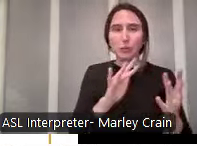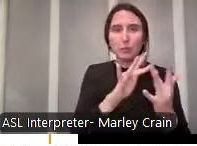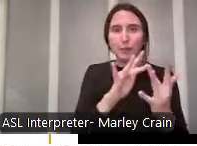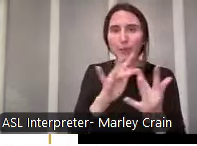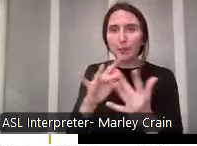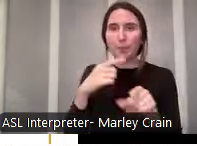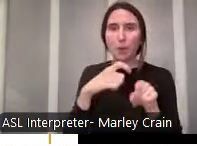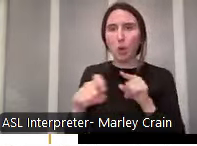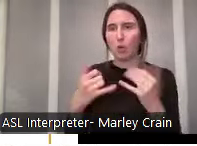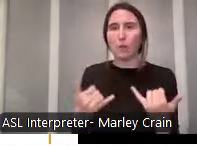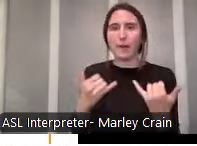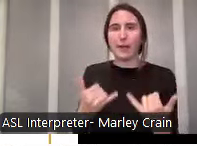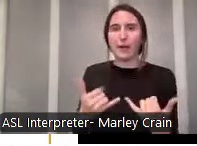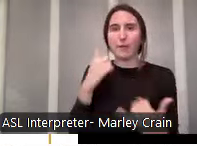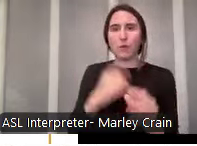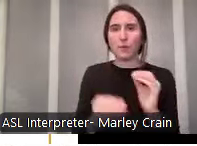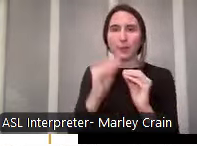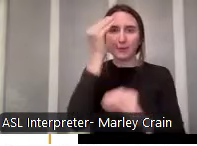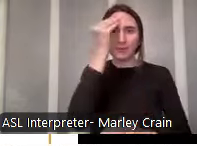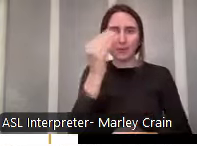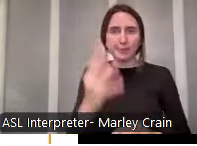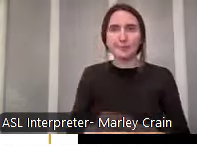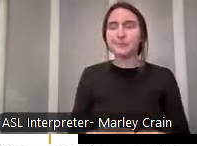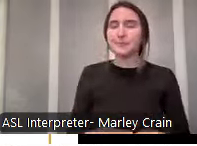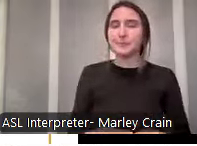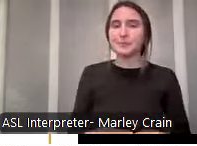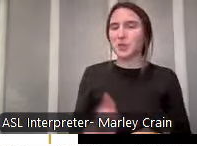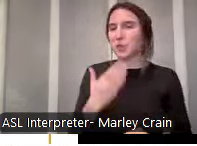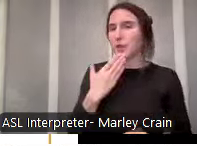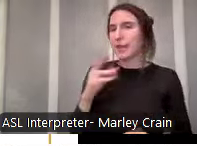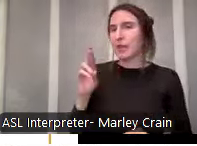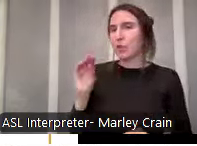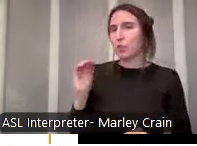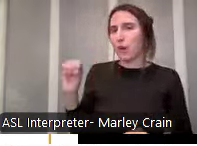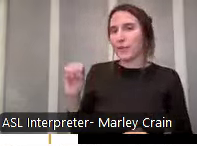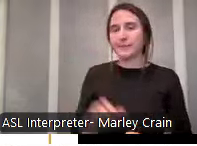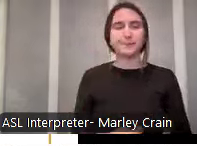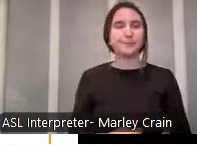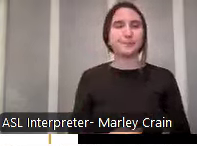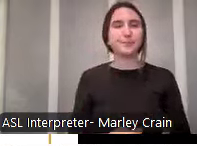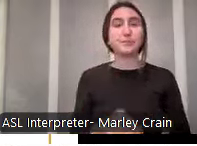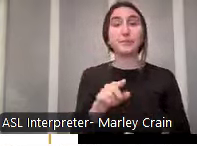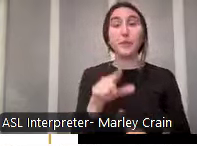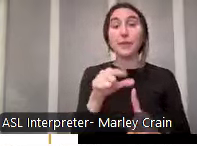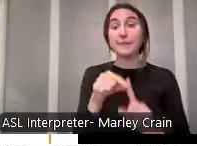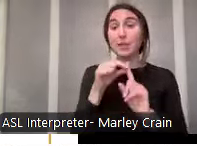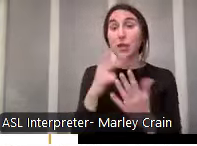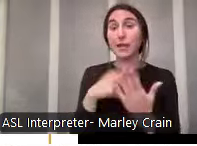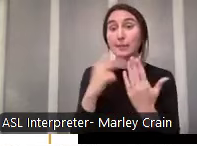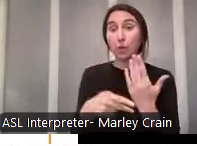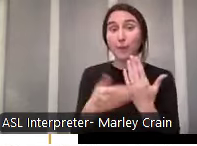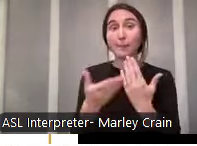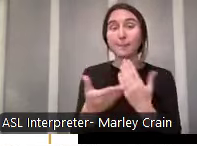Okay. Thanks, Russ. Uh, so specialized programs, bilingual ICT or special class,